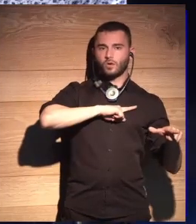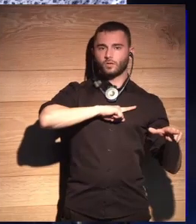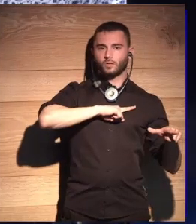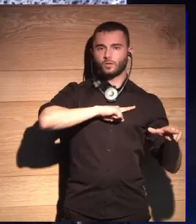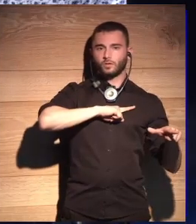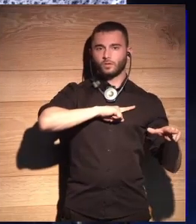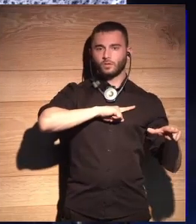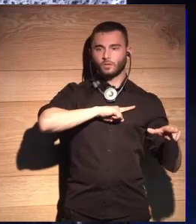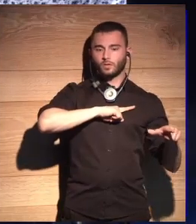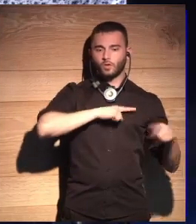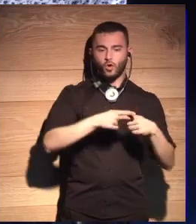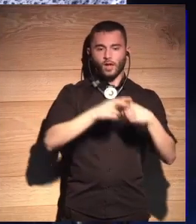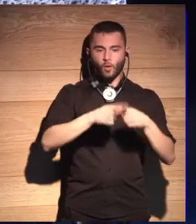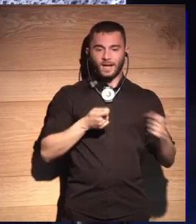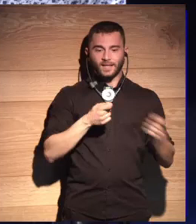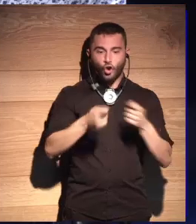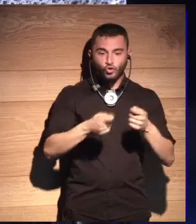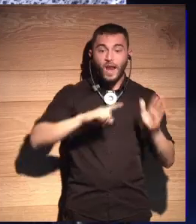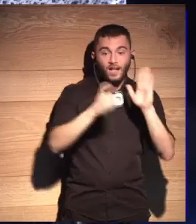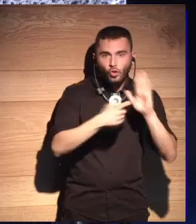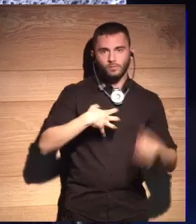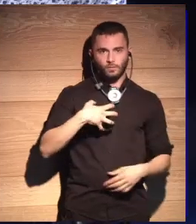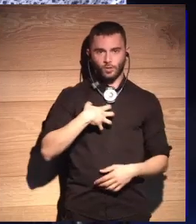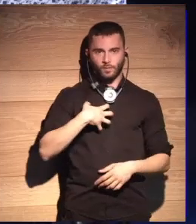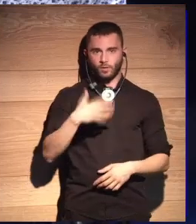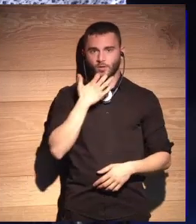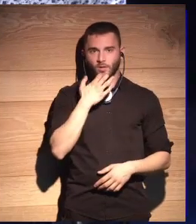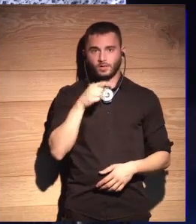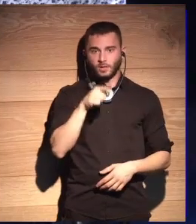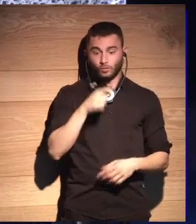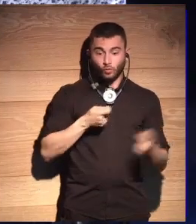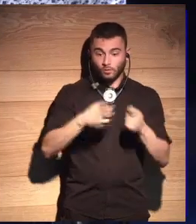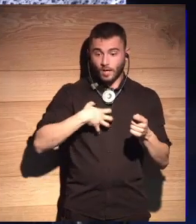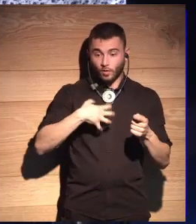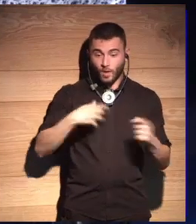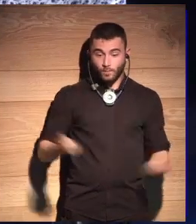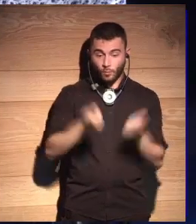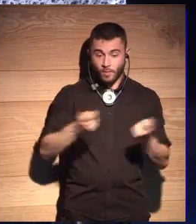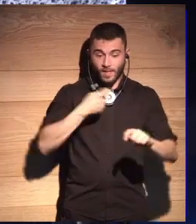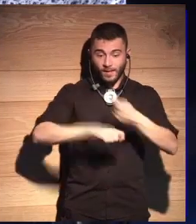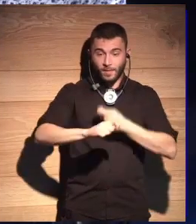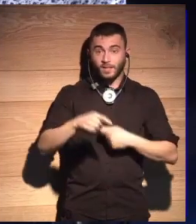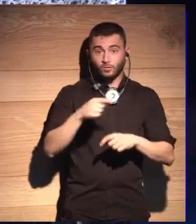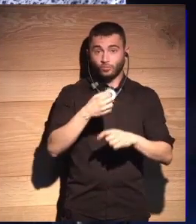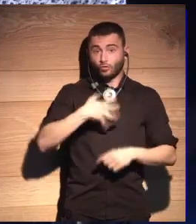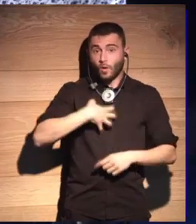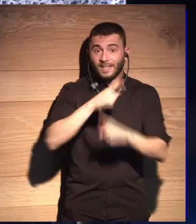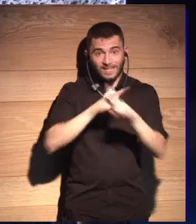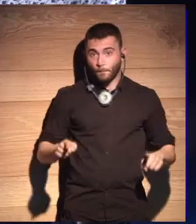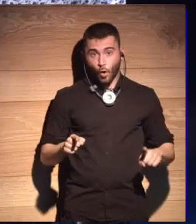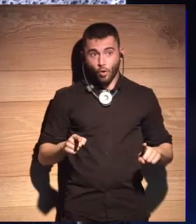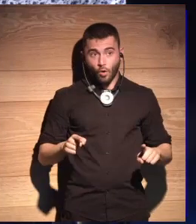you, okay, we cannot control everything that is shared. Well, okay, if you can't control it, you cannot sell all the publicity that you're